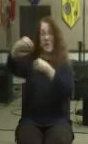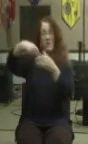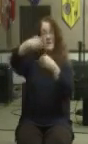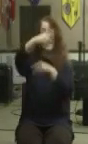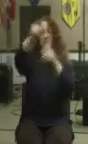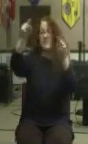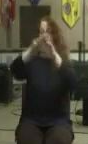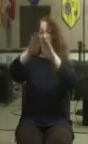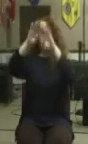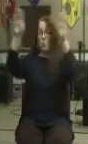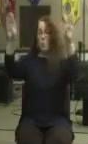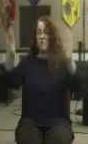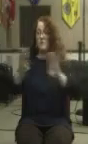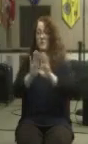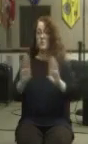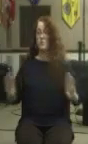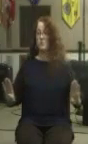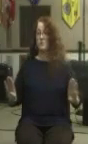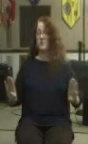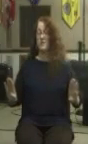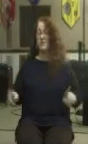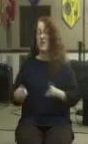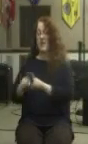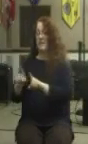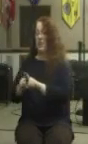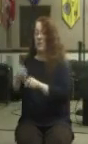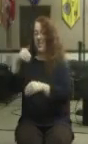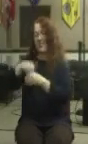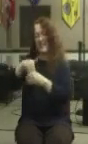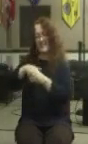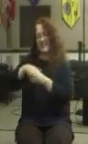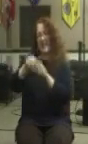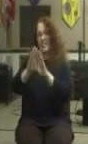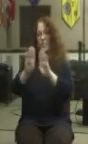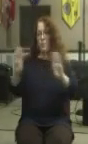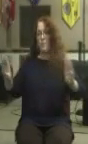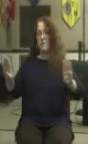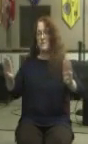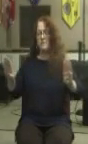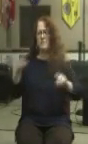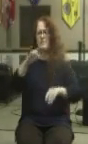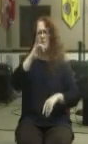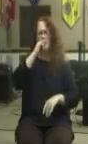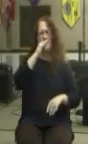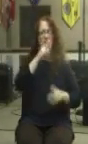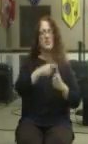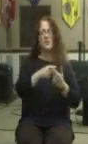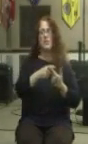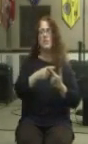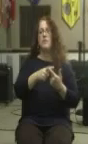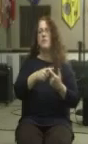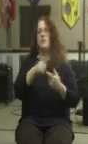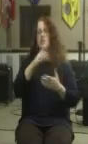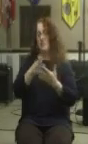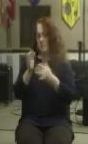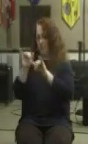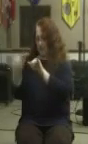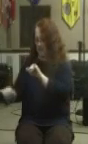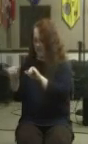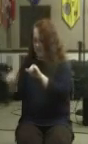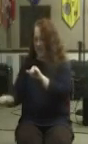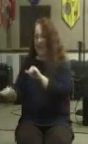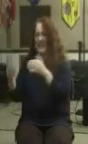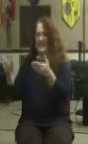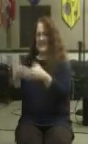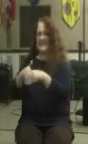See, there's a world outside of these walls. As long as we think inside the walls, guess where we're going to be